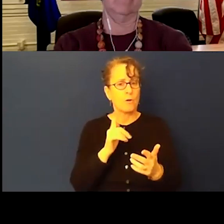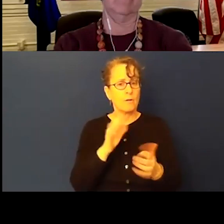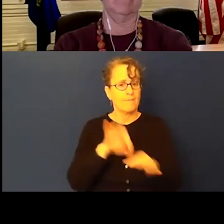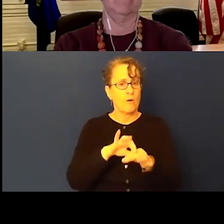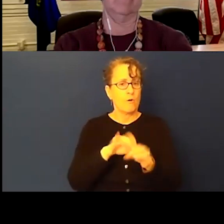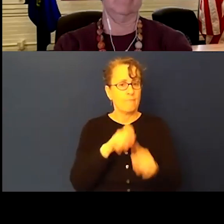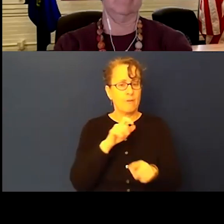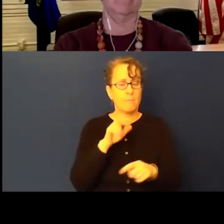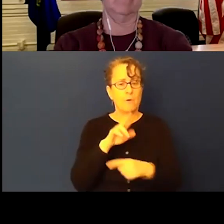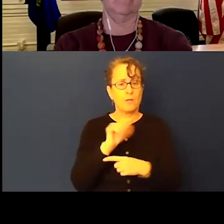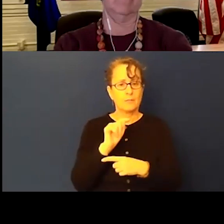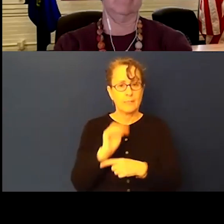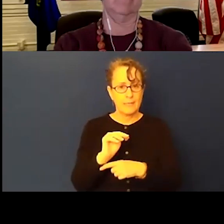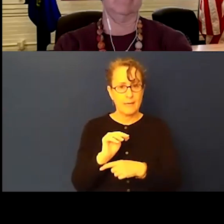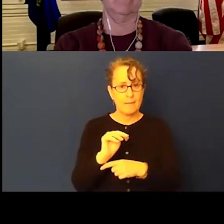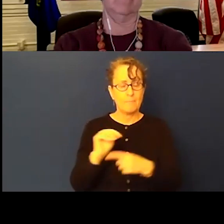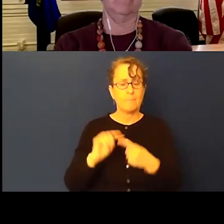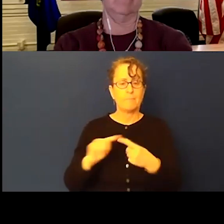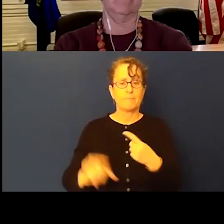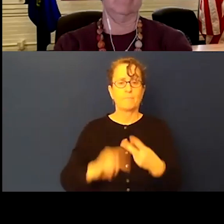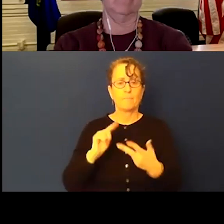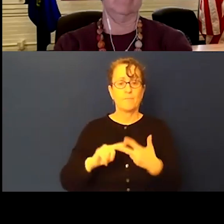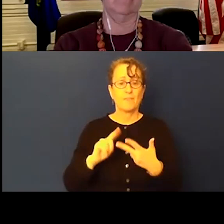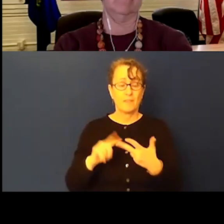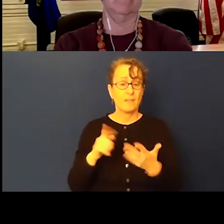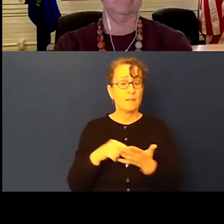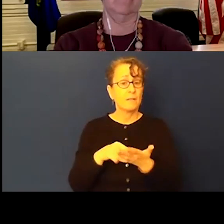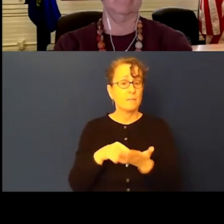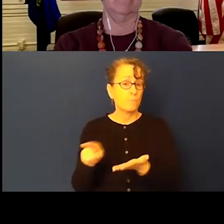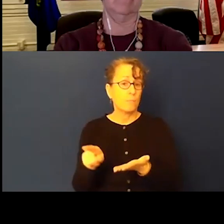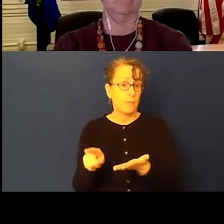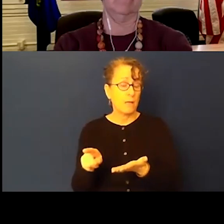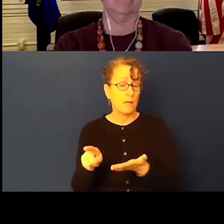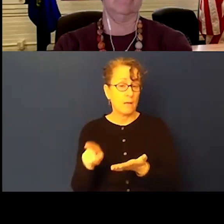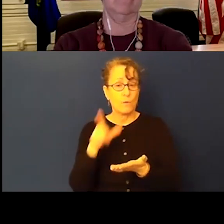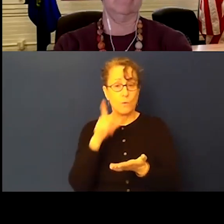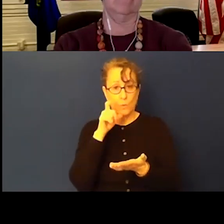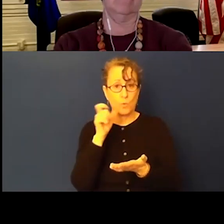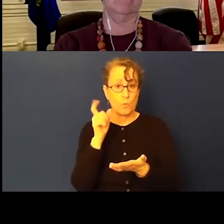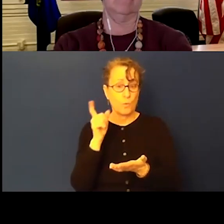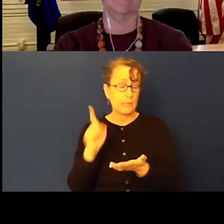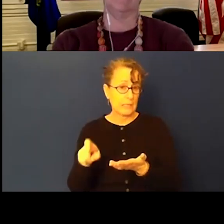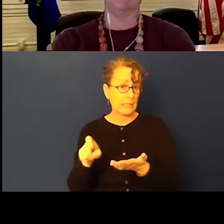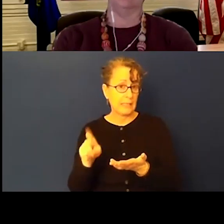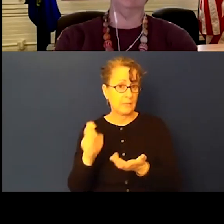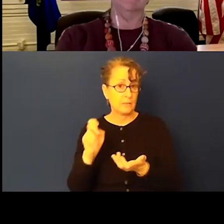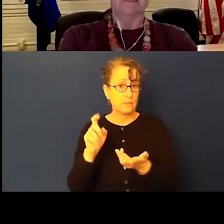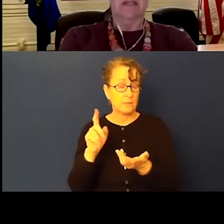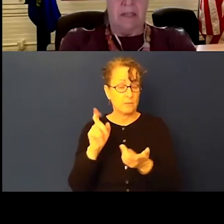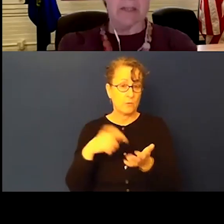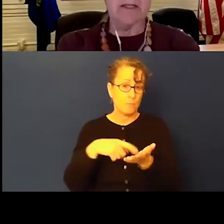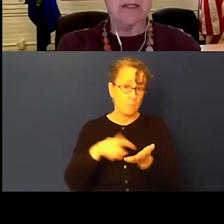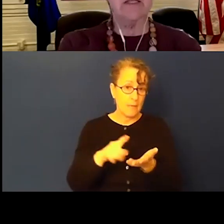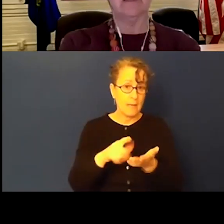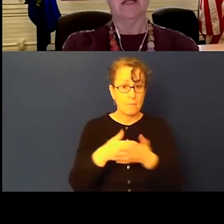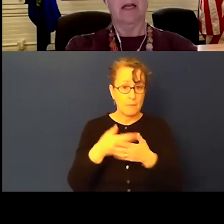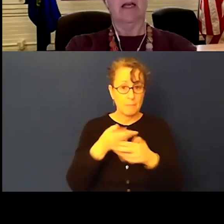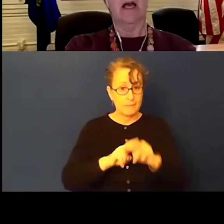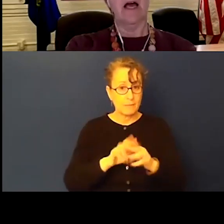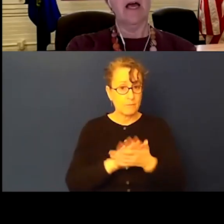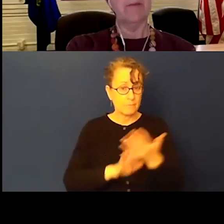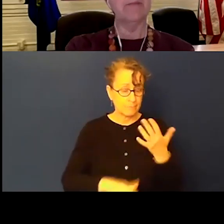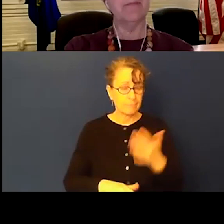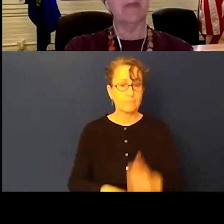but also, you know, reimburse those with extra time constraints, et cetera.